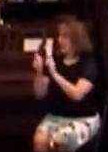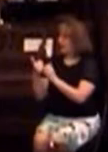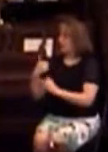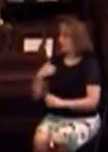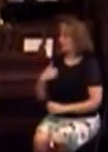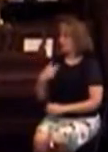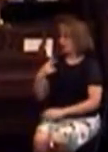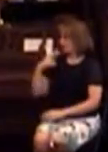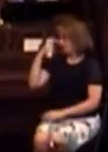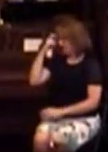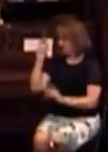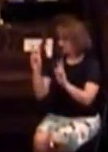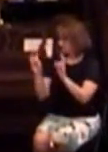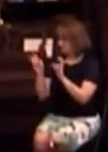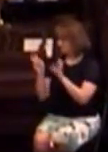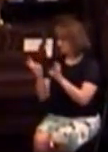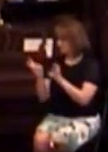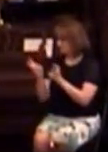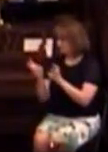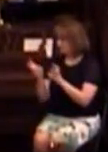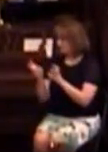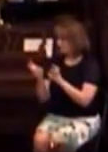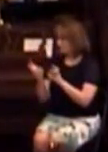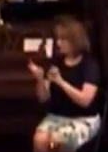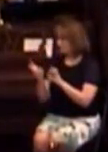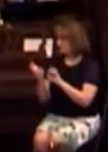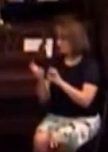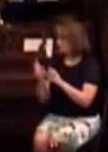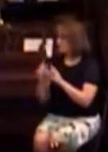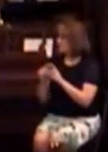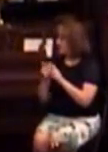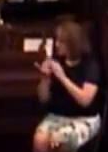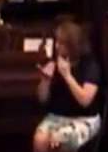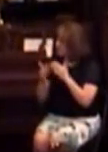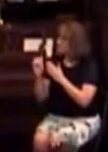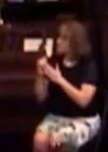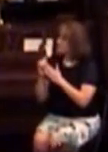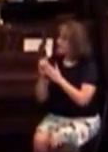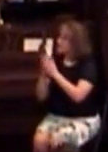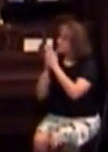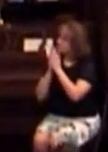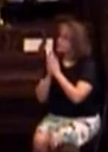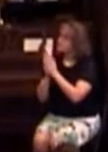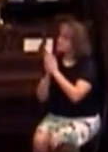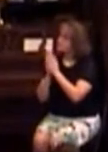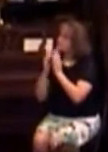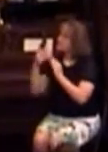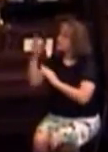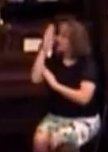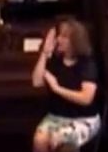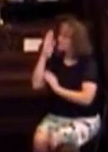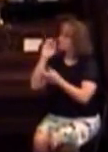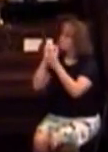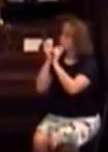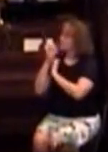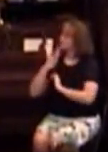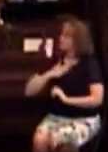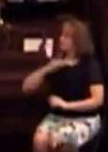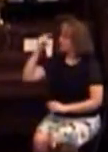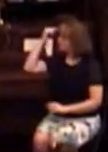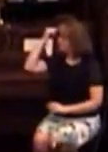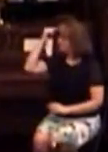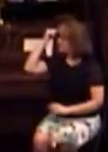that. And then pray. And say to God, I believe you can help me see in this area of my life. That's your